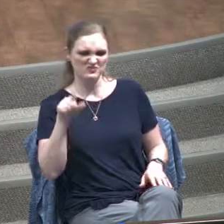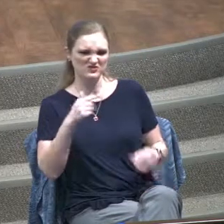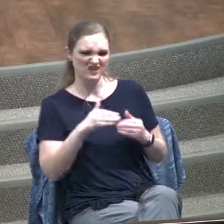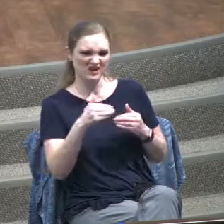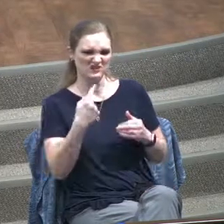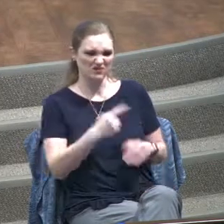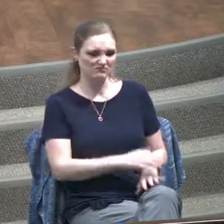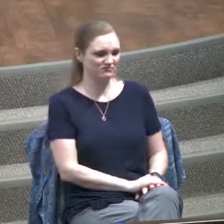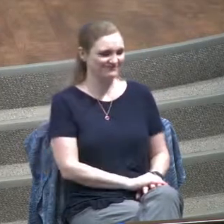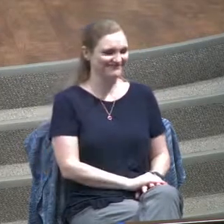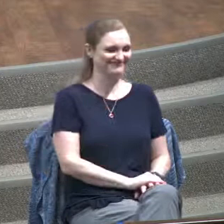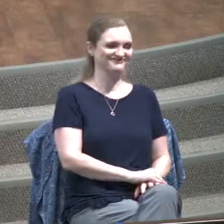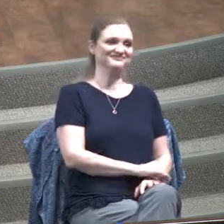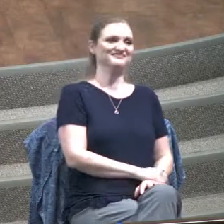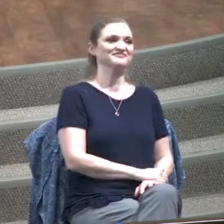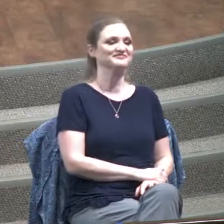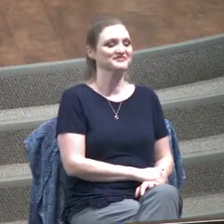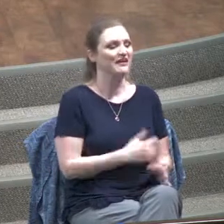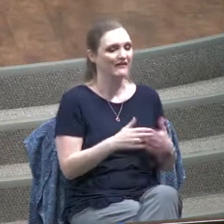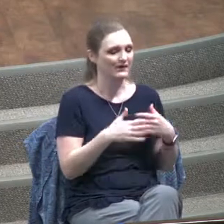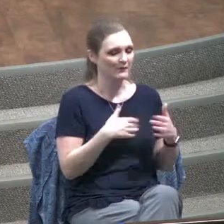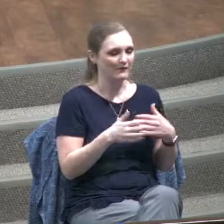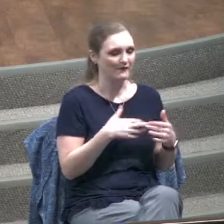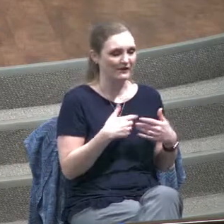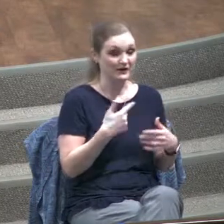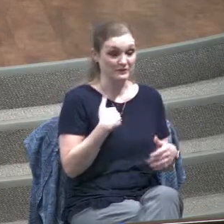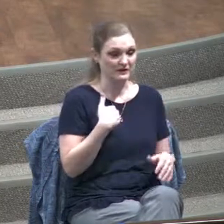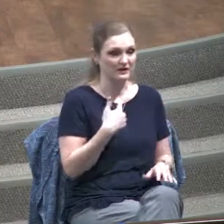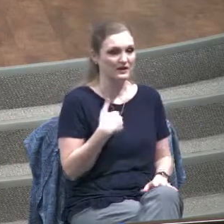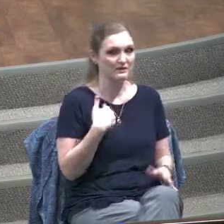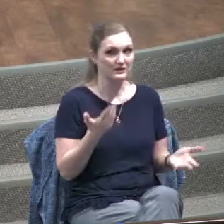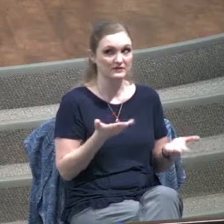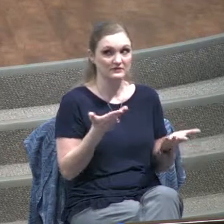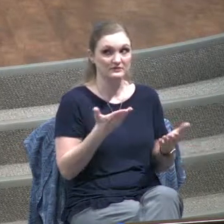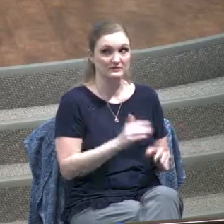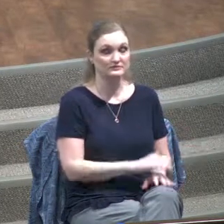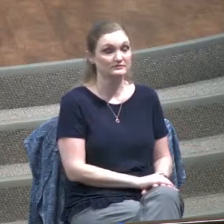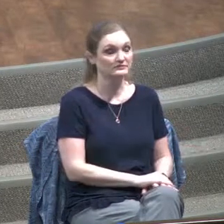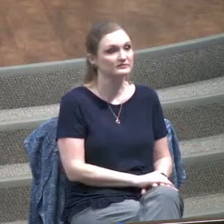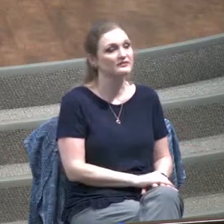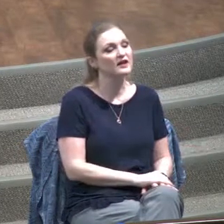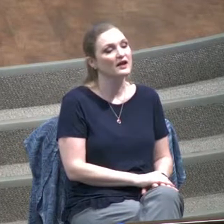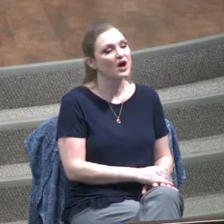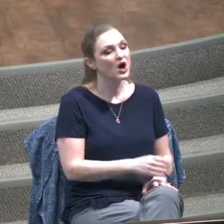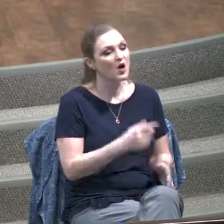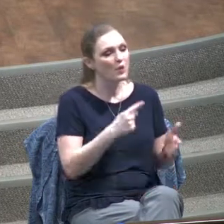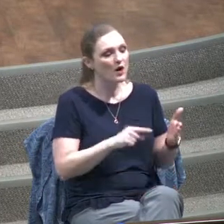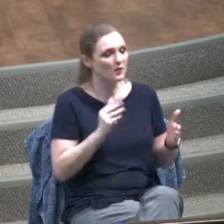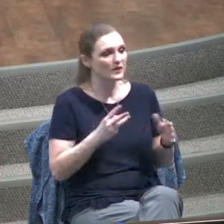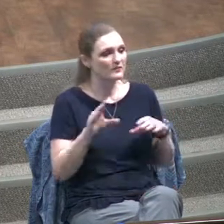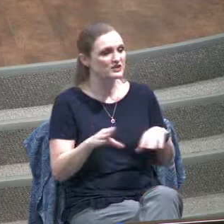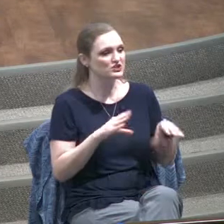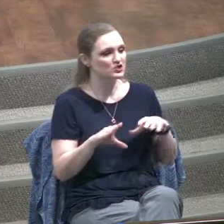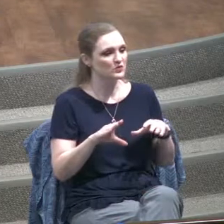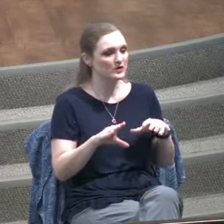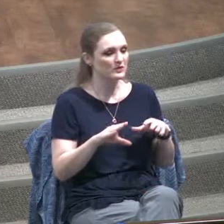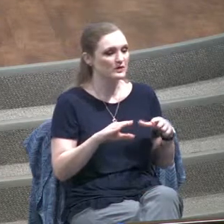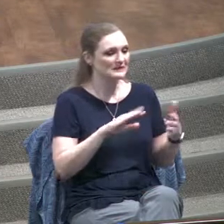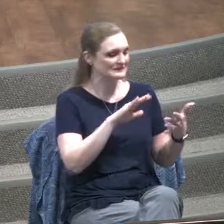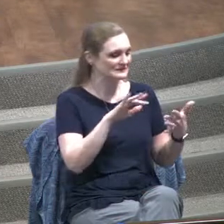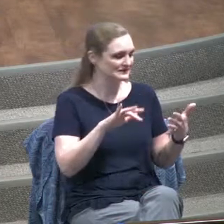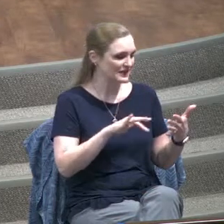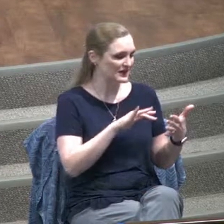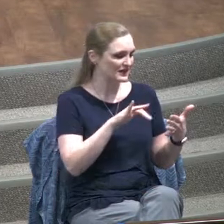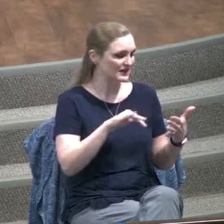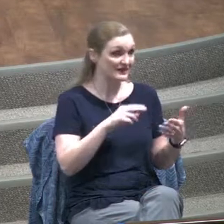directory and picked the next person. So anyway, that's me. And what we've been doing, we've been studying the historical books. We